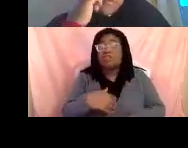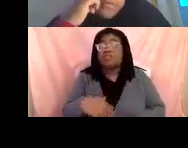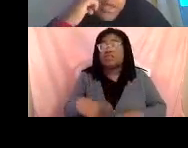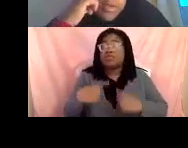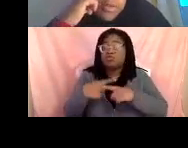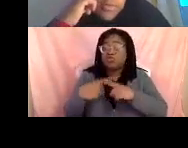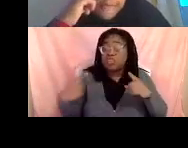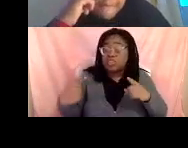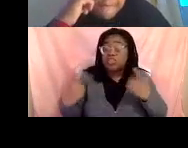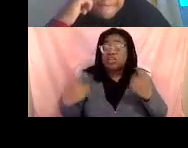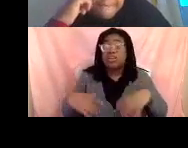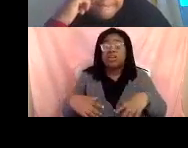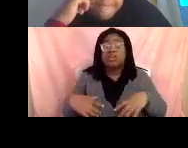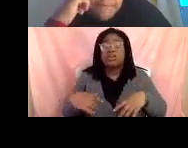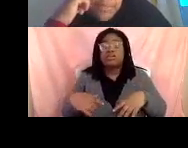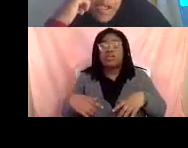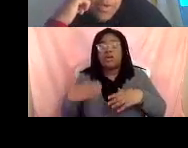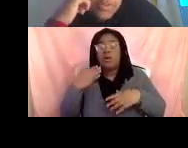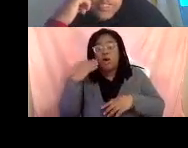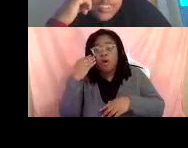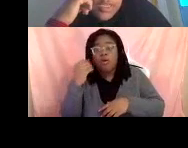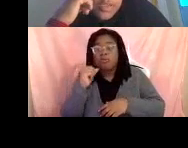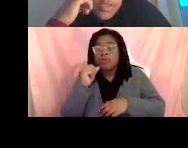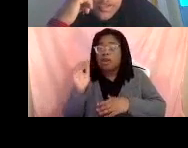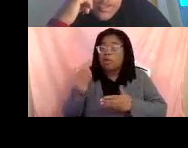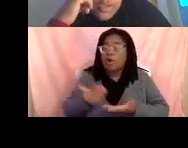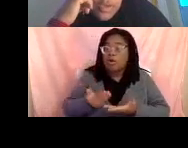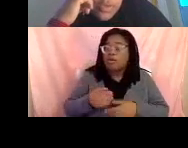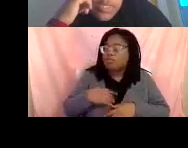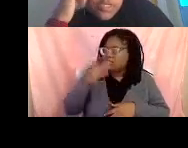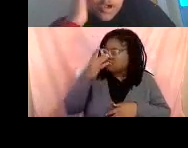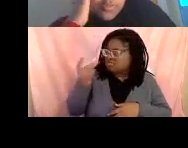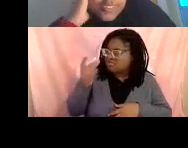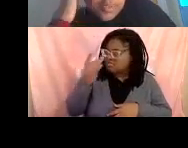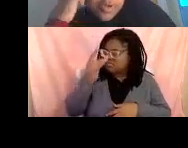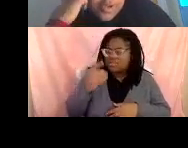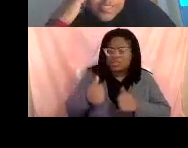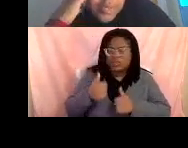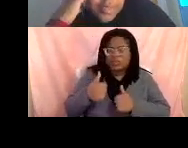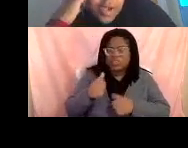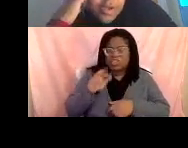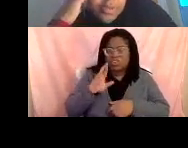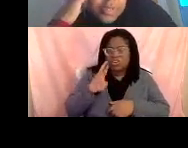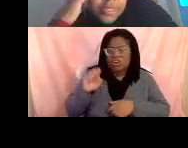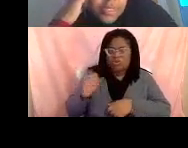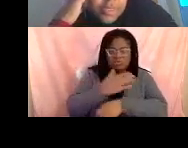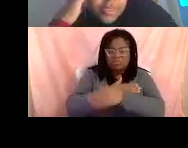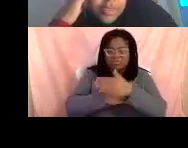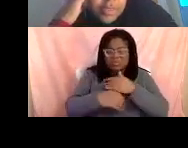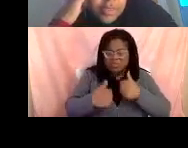contradiction, like home but not welcomed. Oh, interesting. Which arms? I'm curious about the